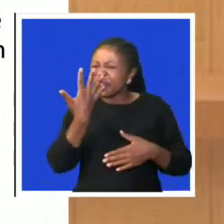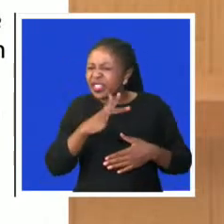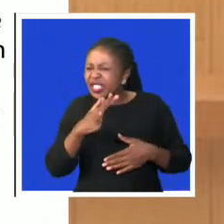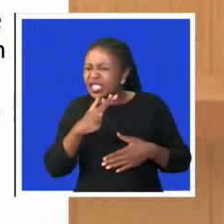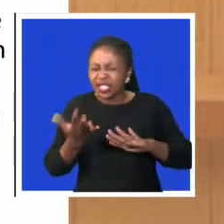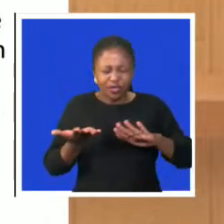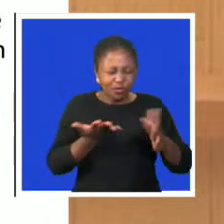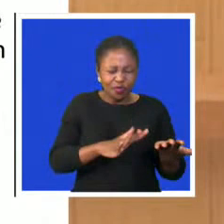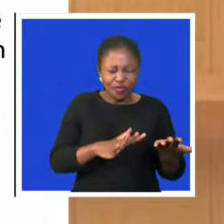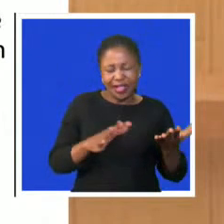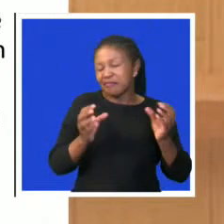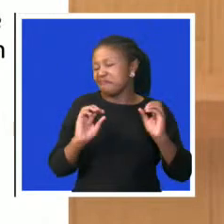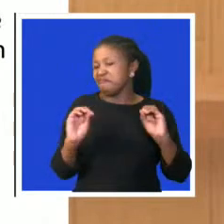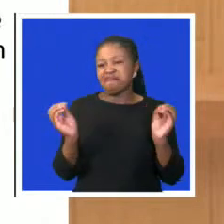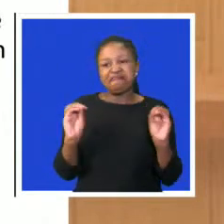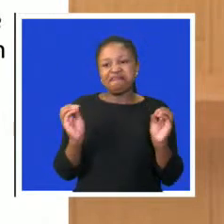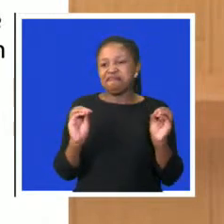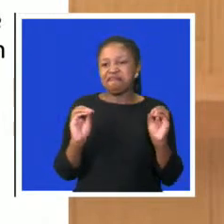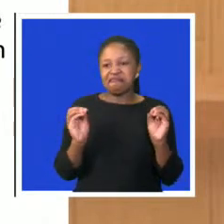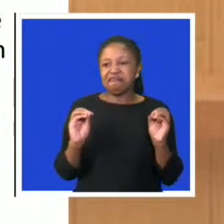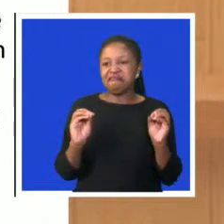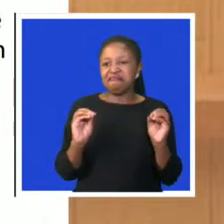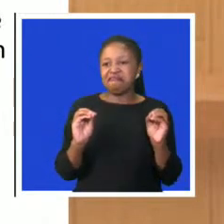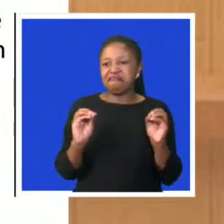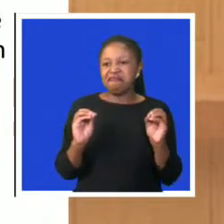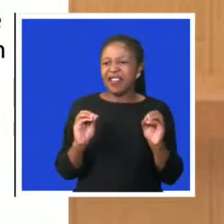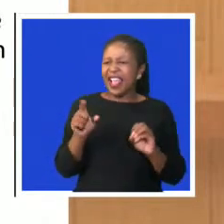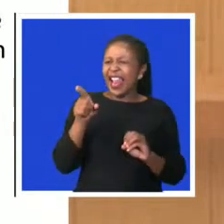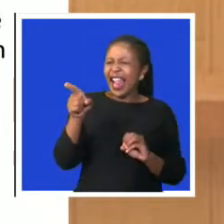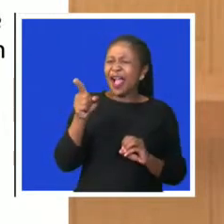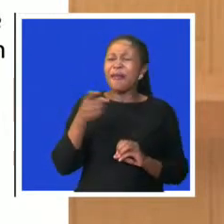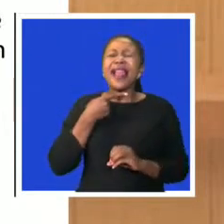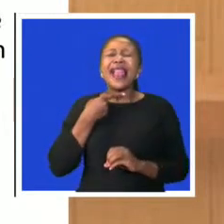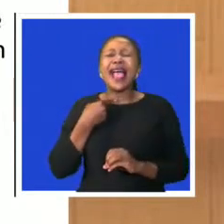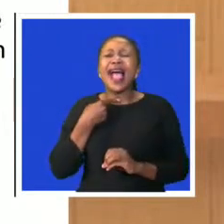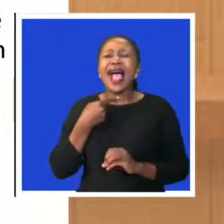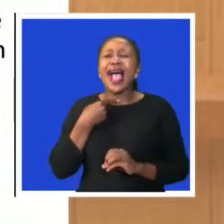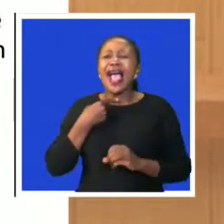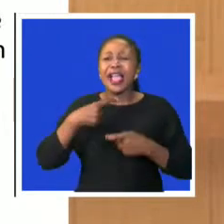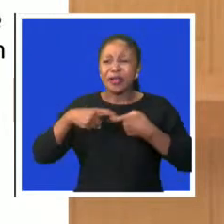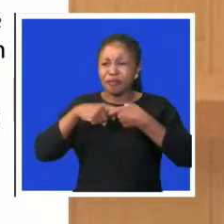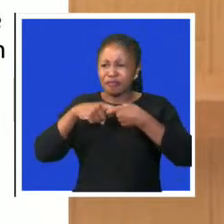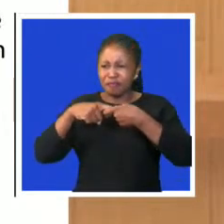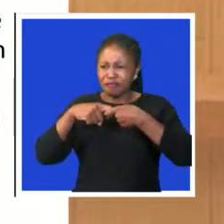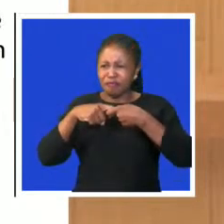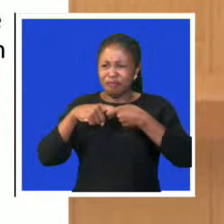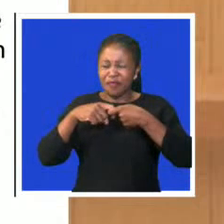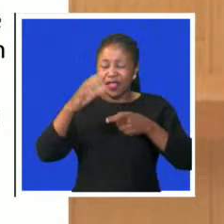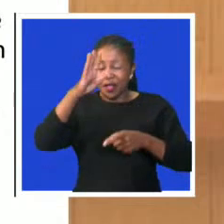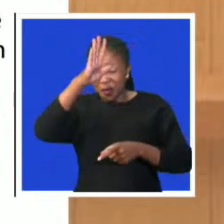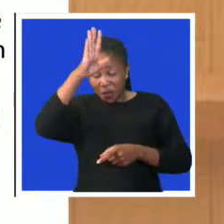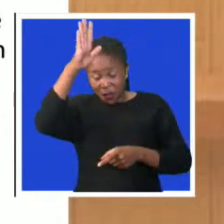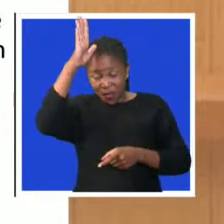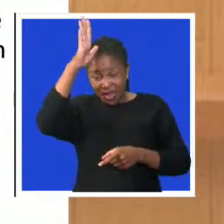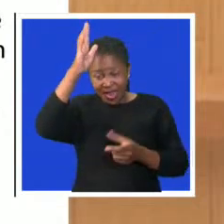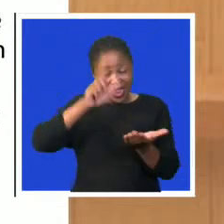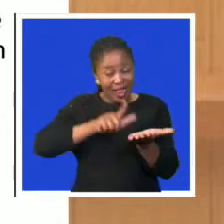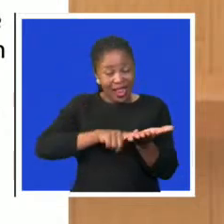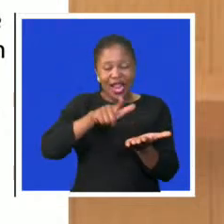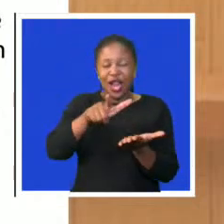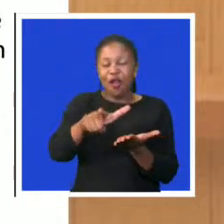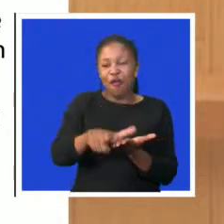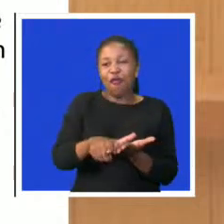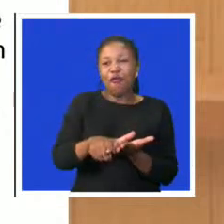they were closely tied to Roman rule in Palestine. They were closely, again,